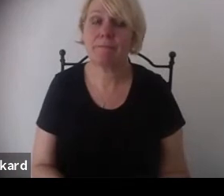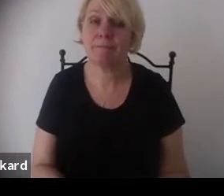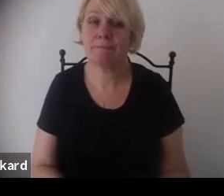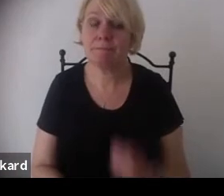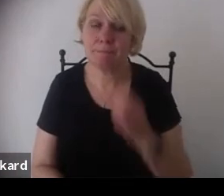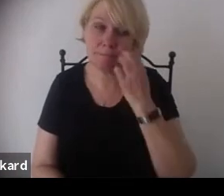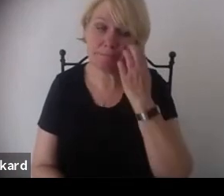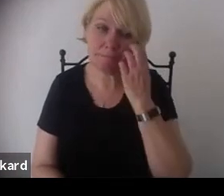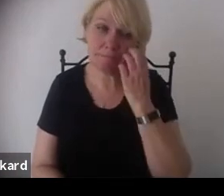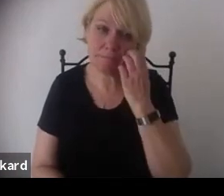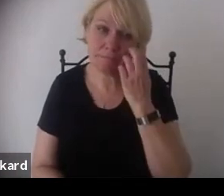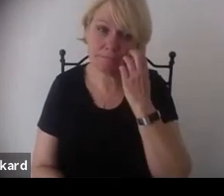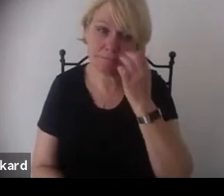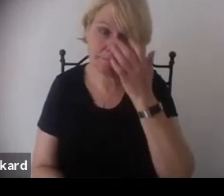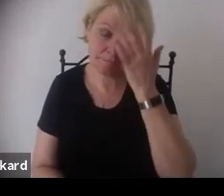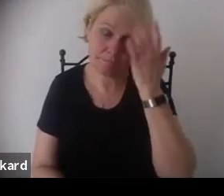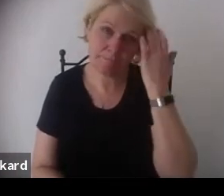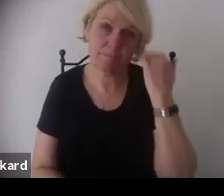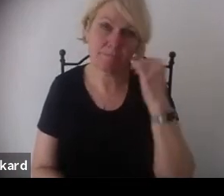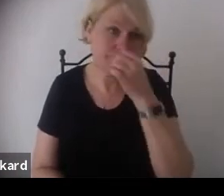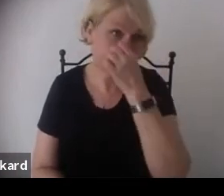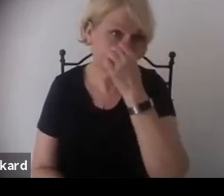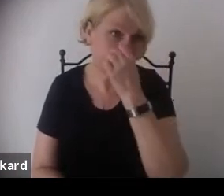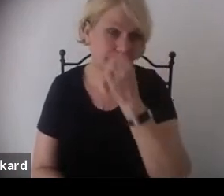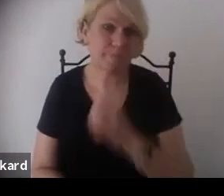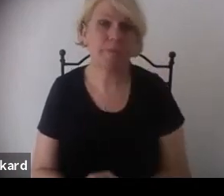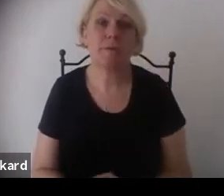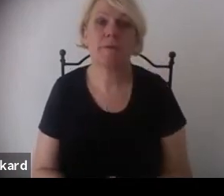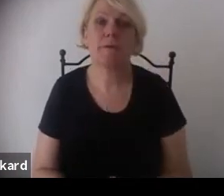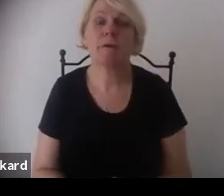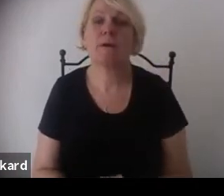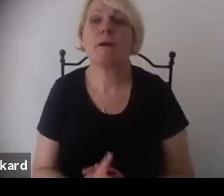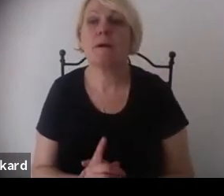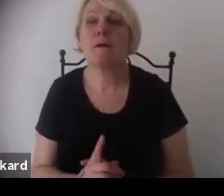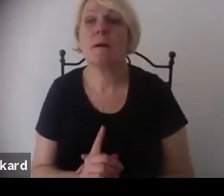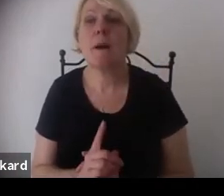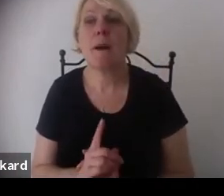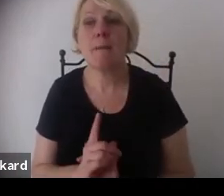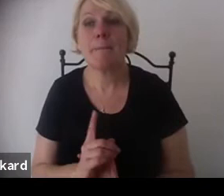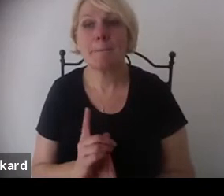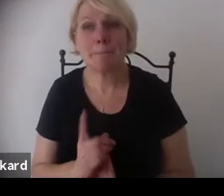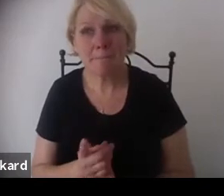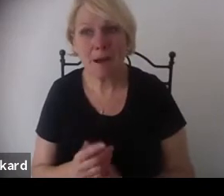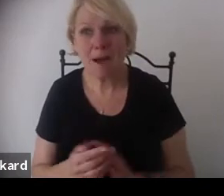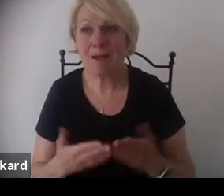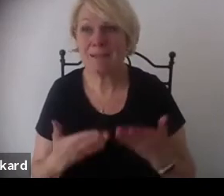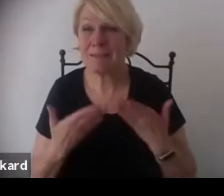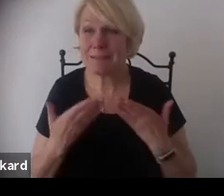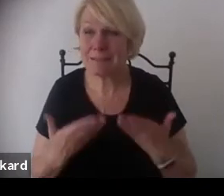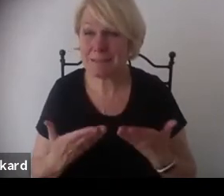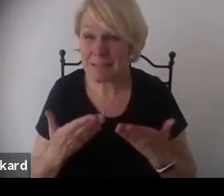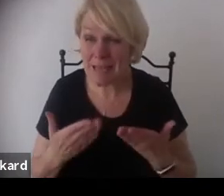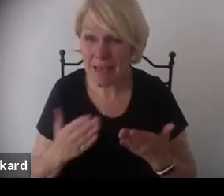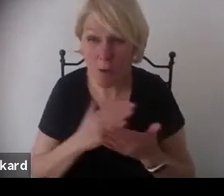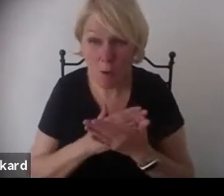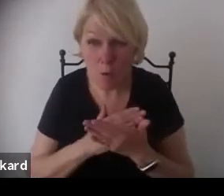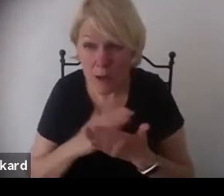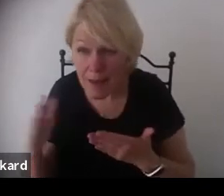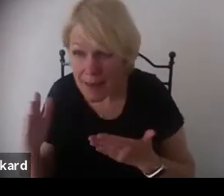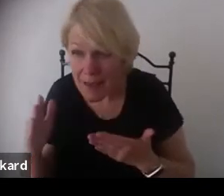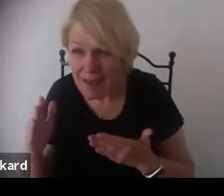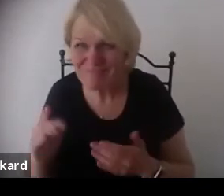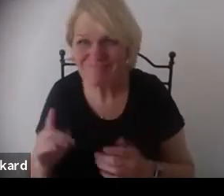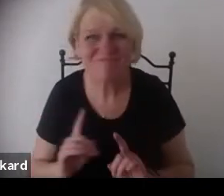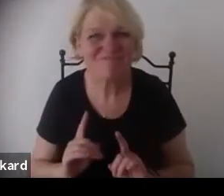Where that now sits, we're not completely clear, because the pandemic has